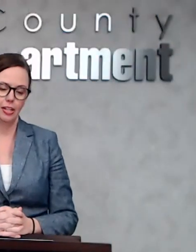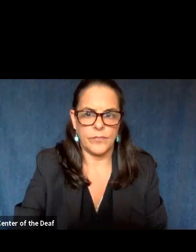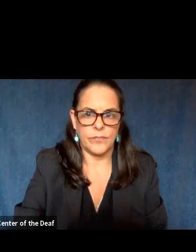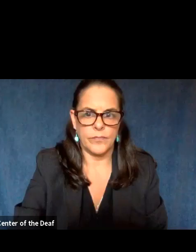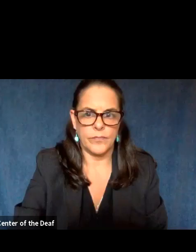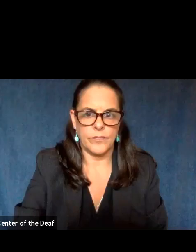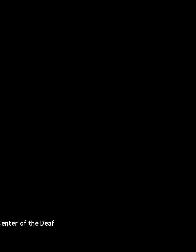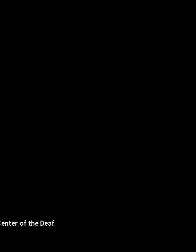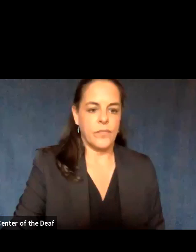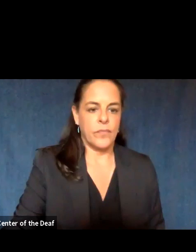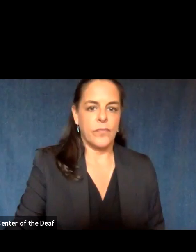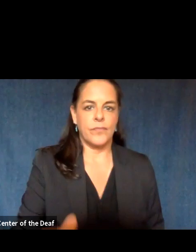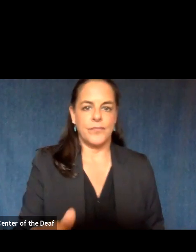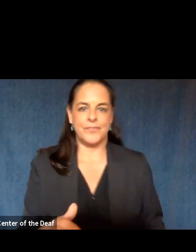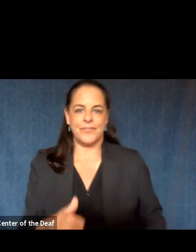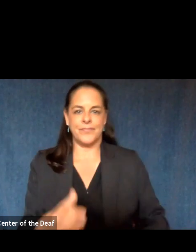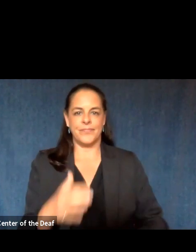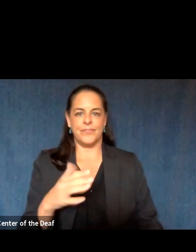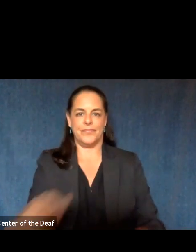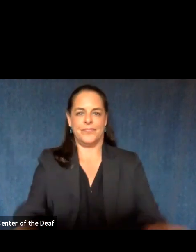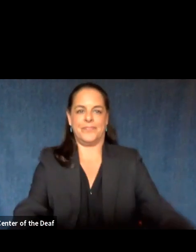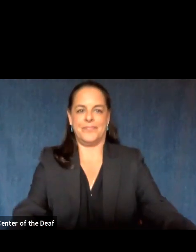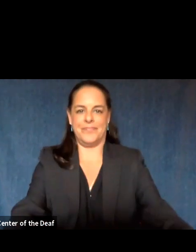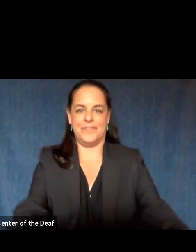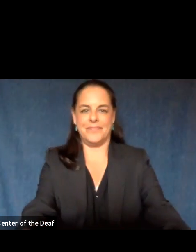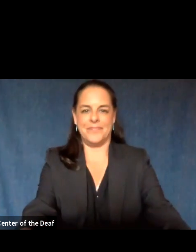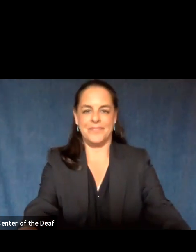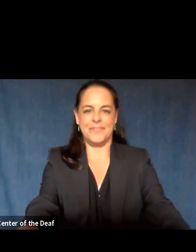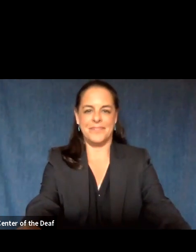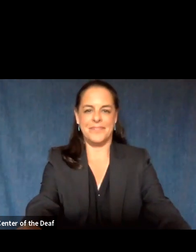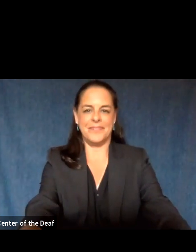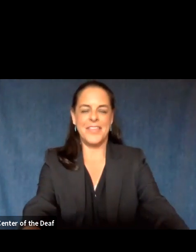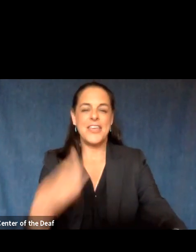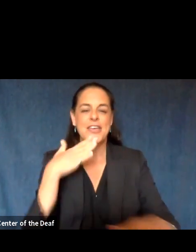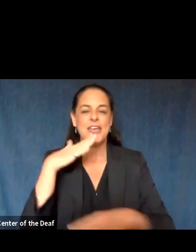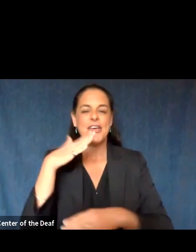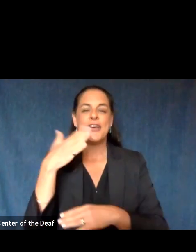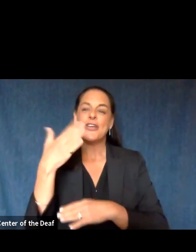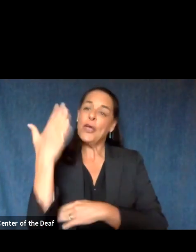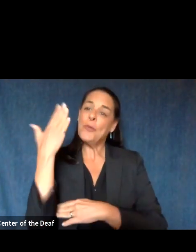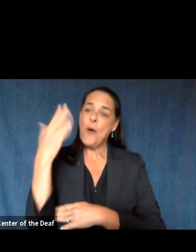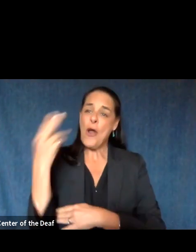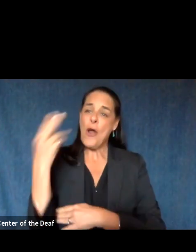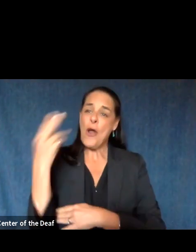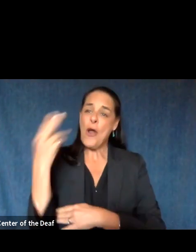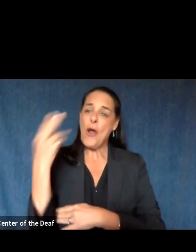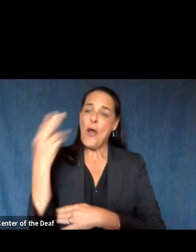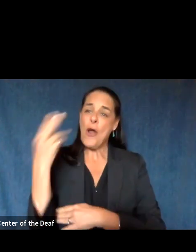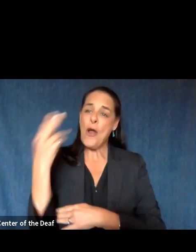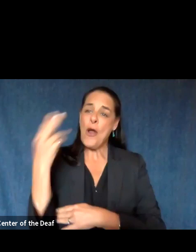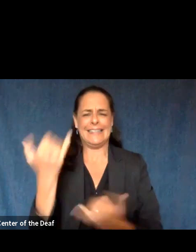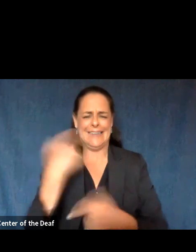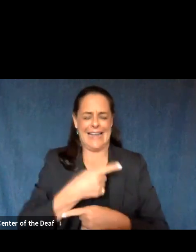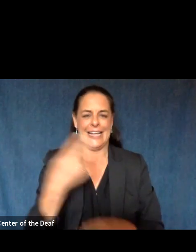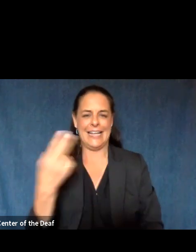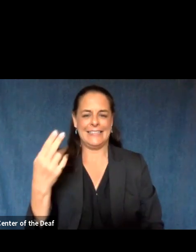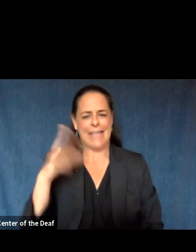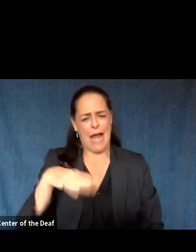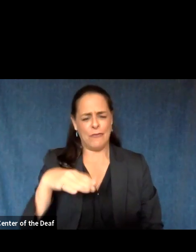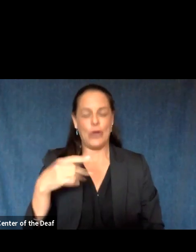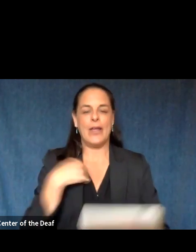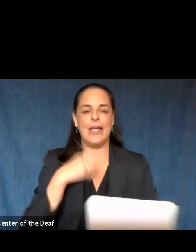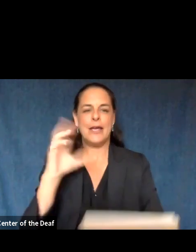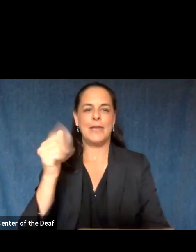Good Thursday morning. Actually, I think it's afternoon. I'm Charity Menifee, the Director of Communicable Disease